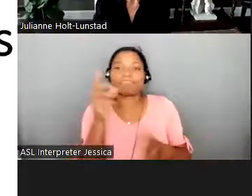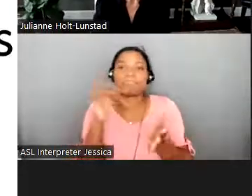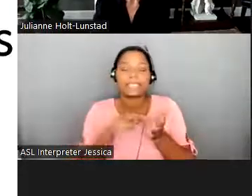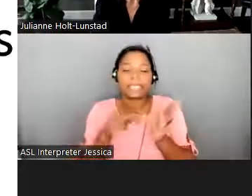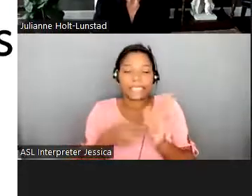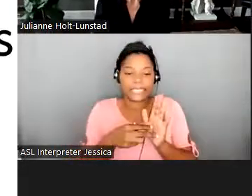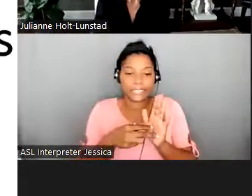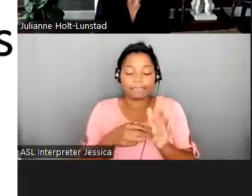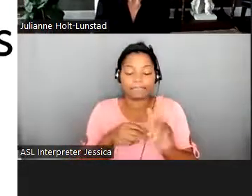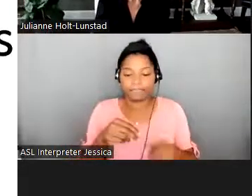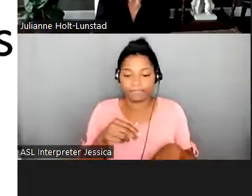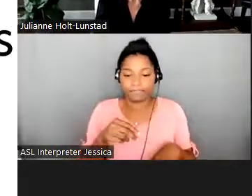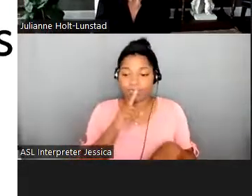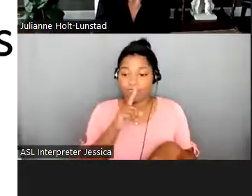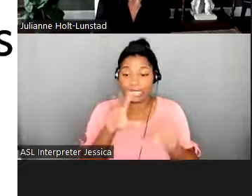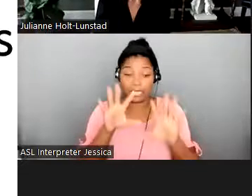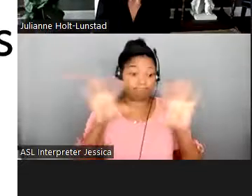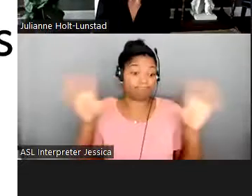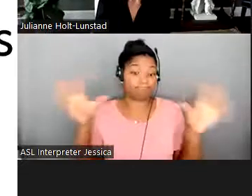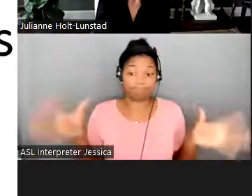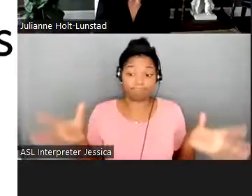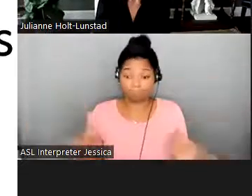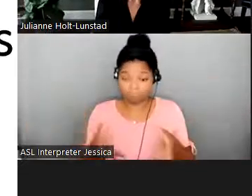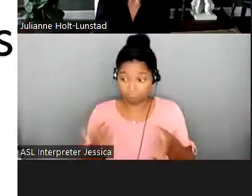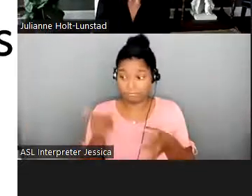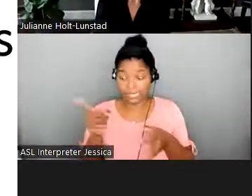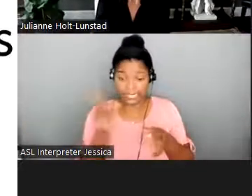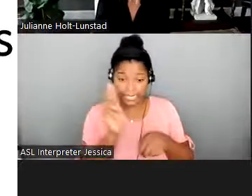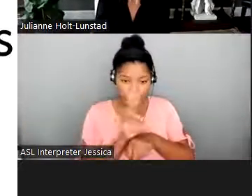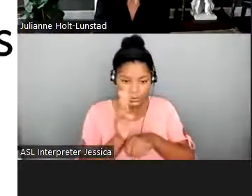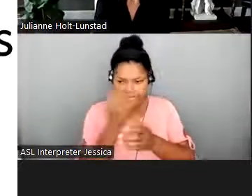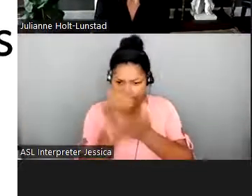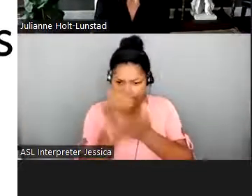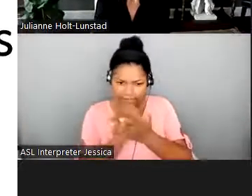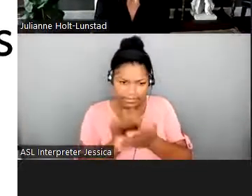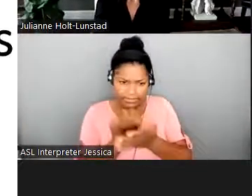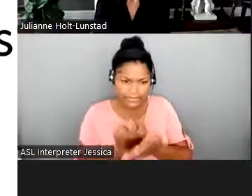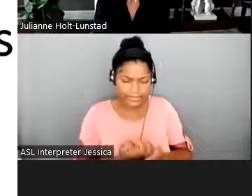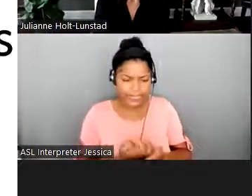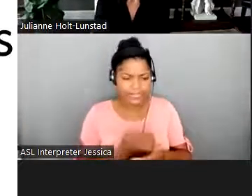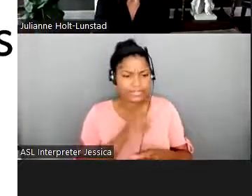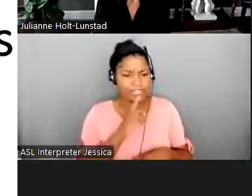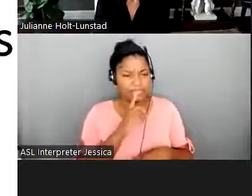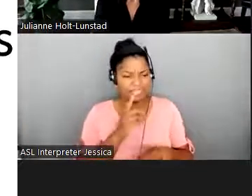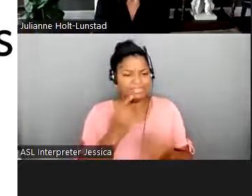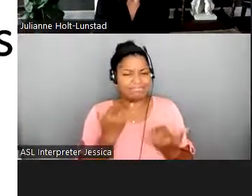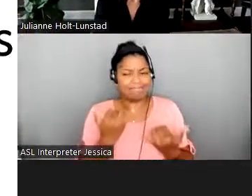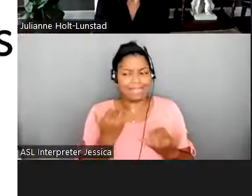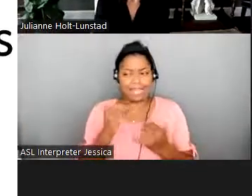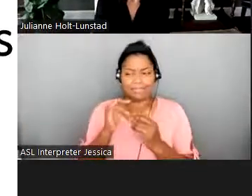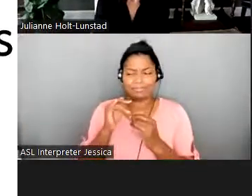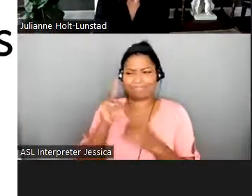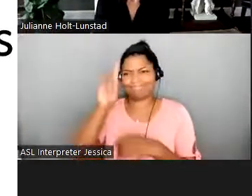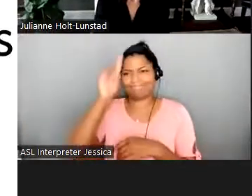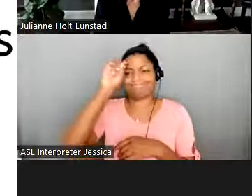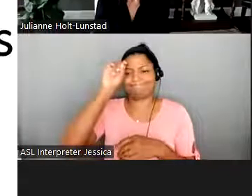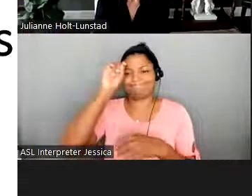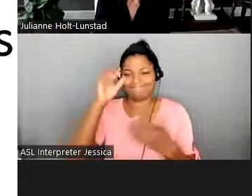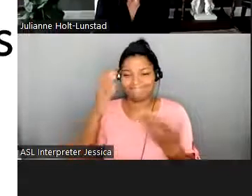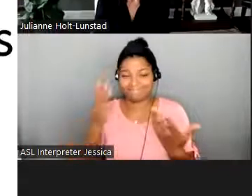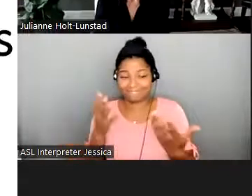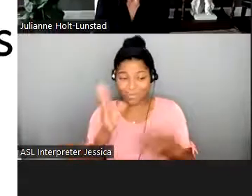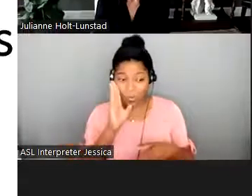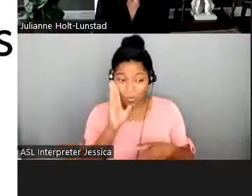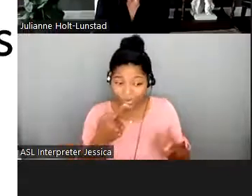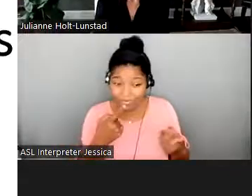the robustness of the methodology that was used leaves some question of the certainty of